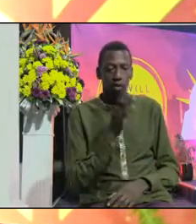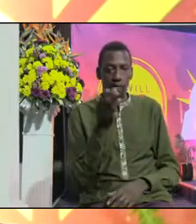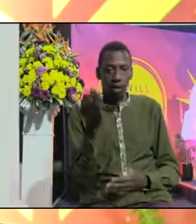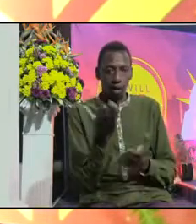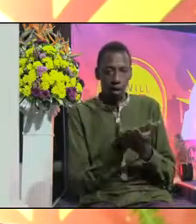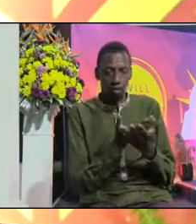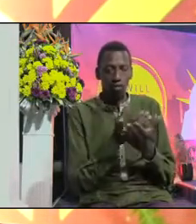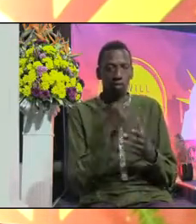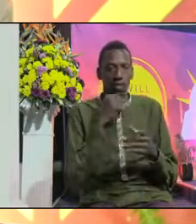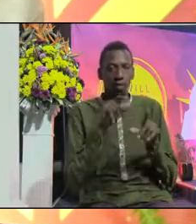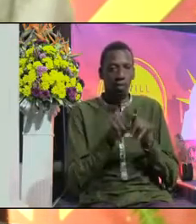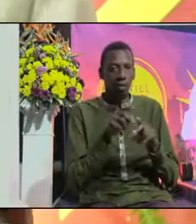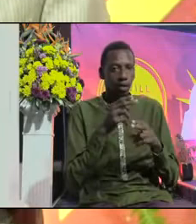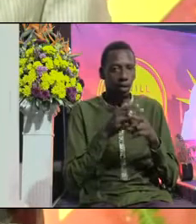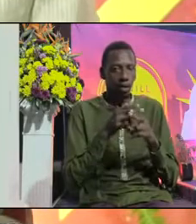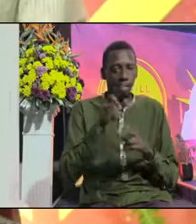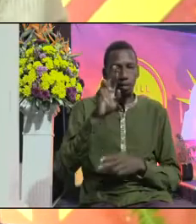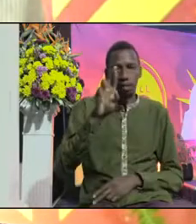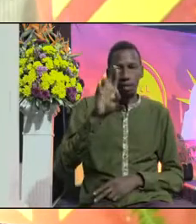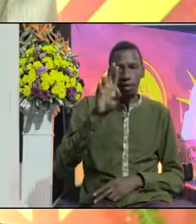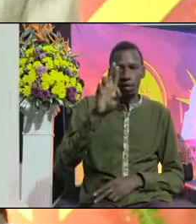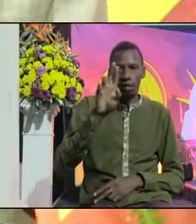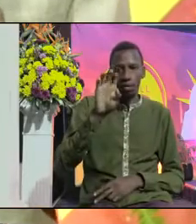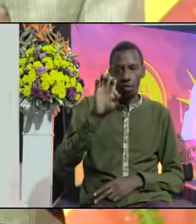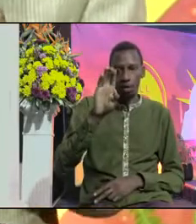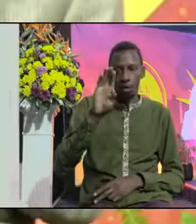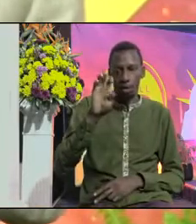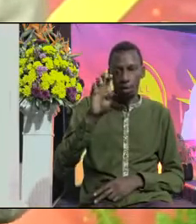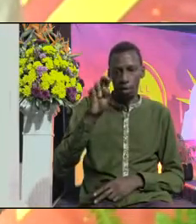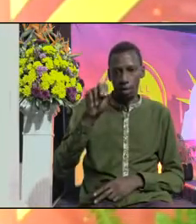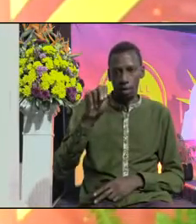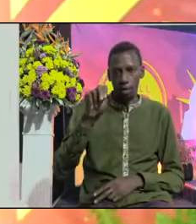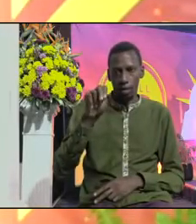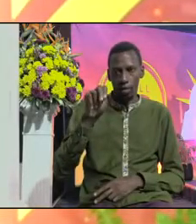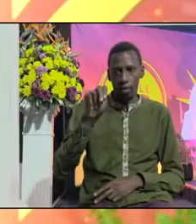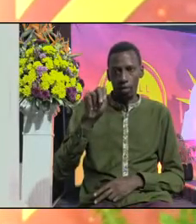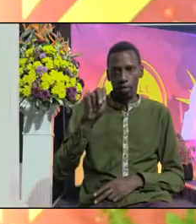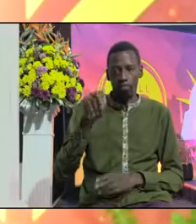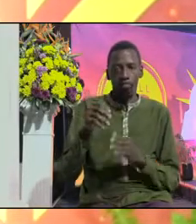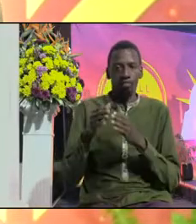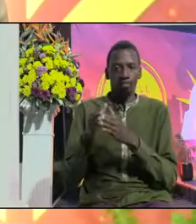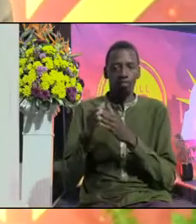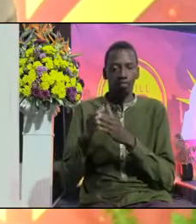Reuben, slept with one of his father's women.